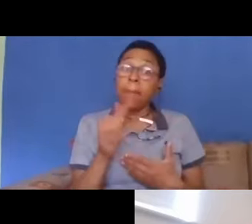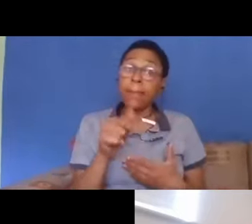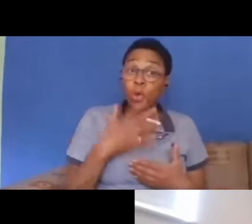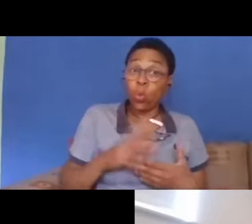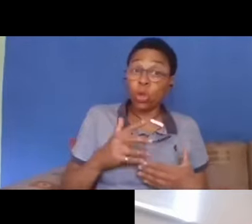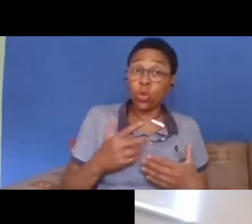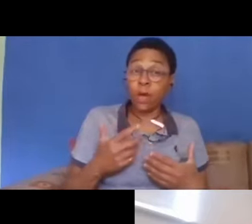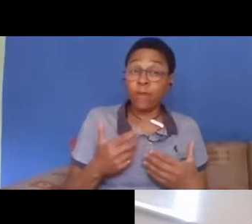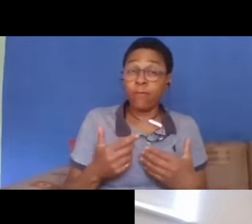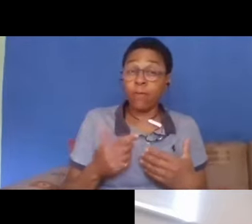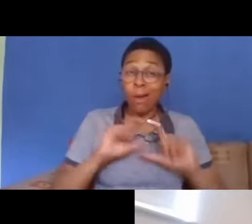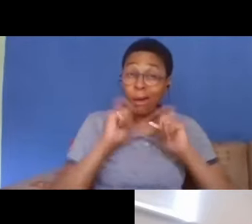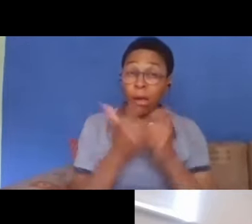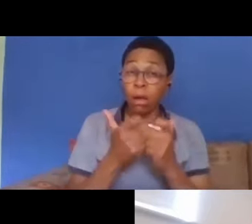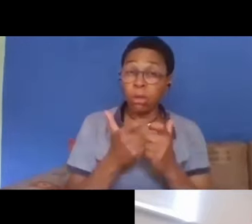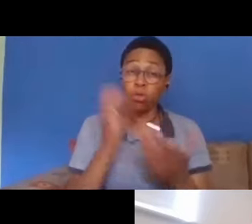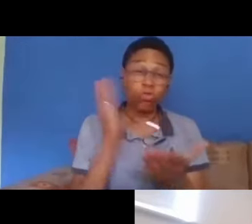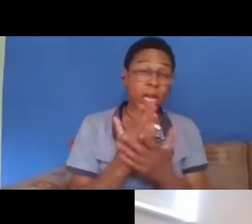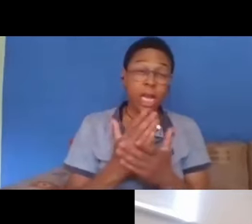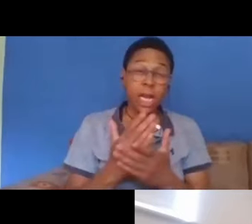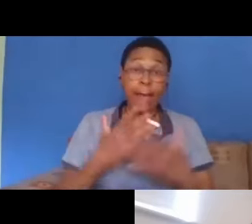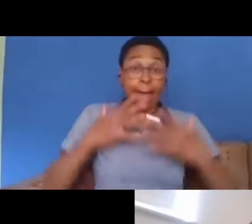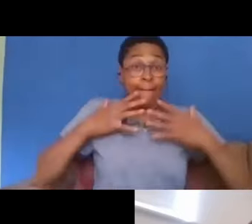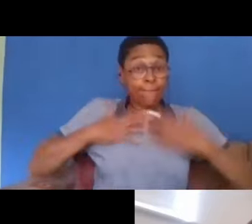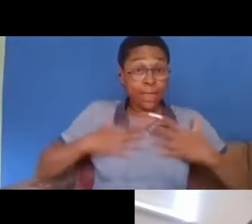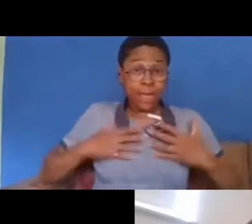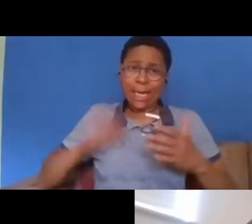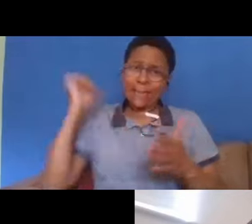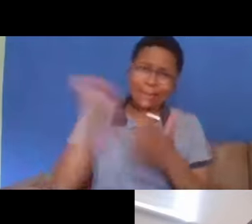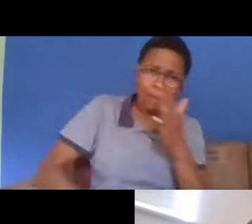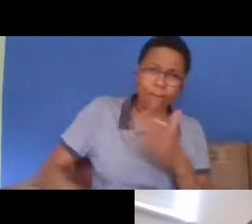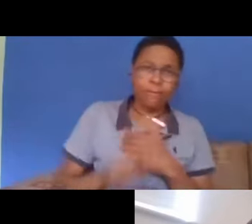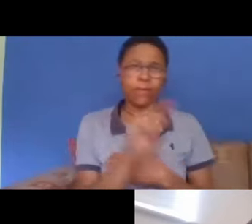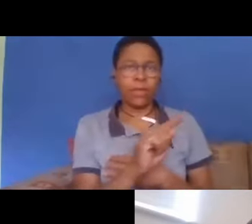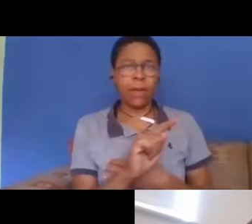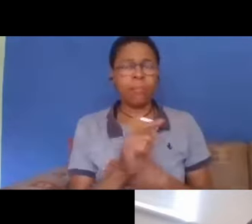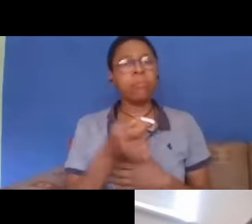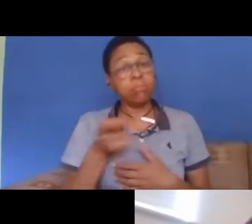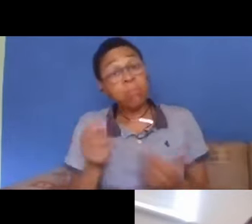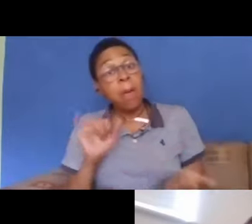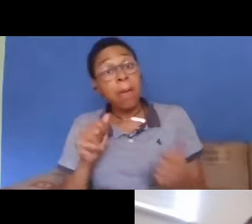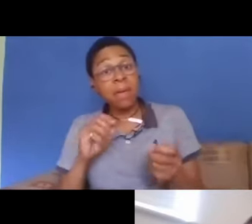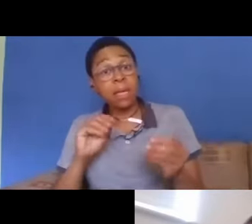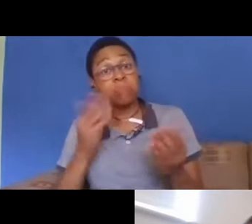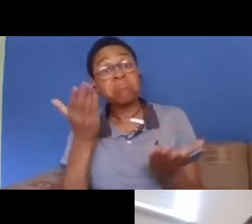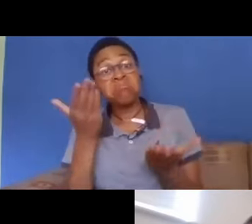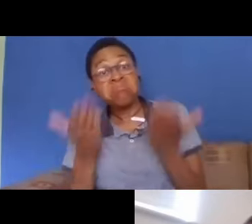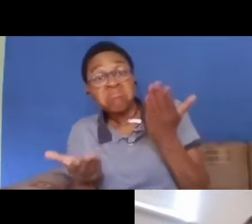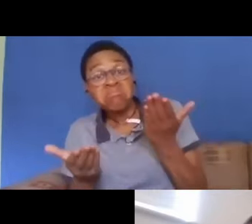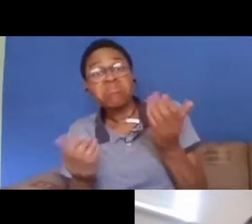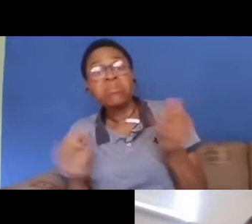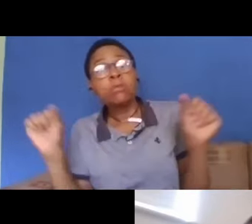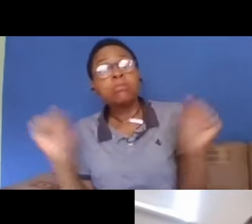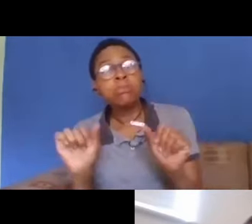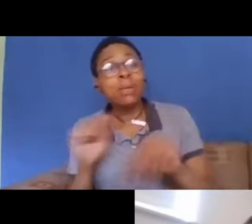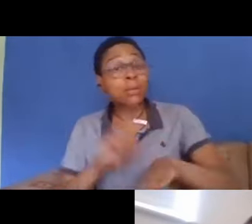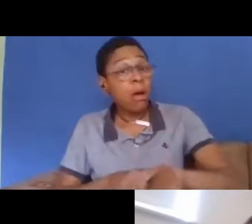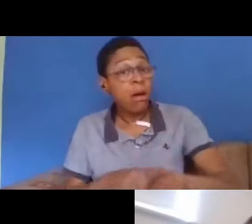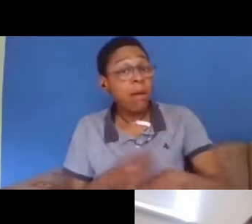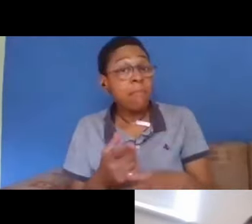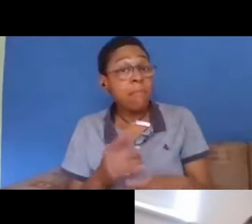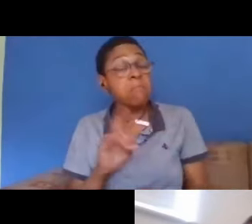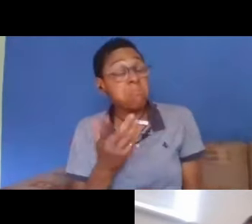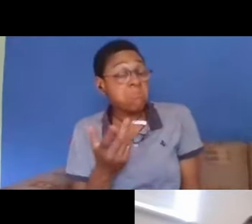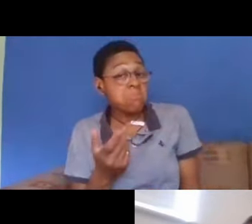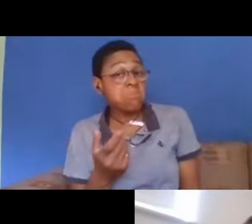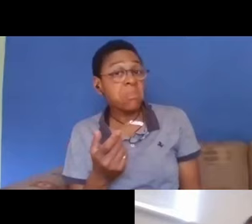So, but I wouldn't go in straight away. It's what they're used to,